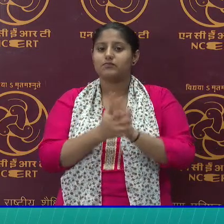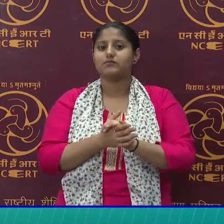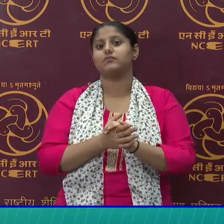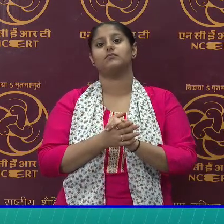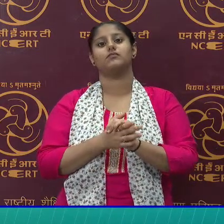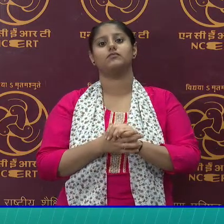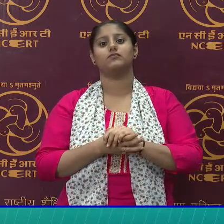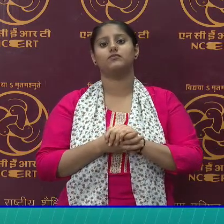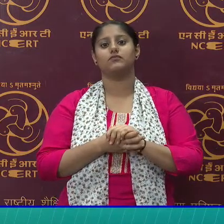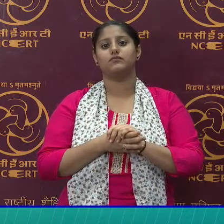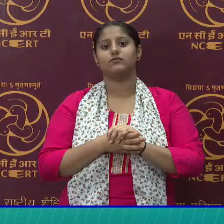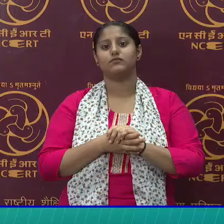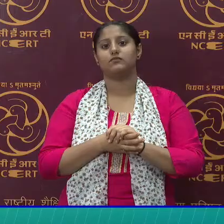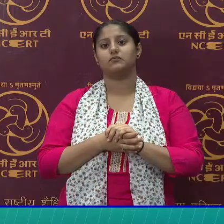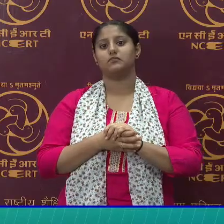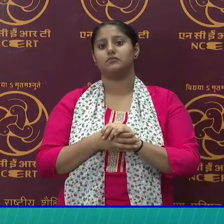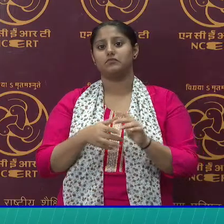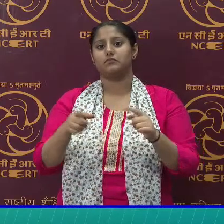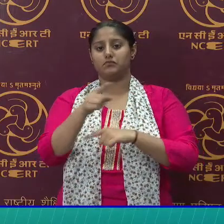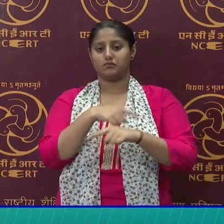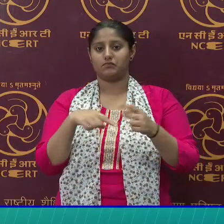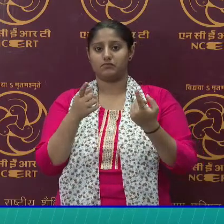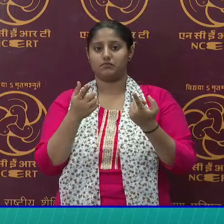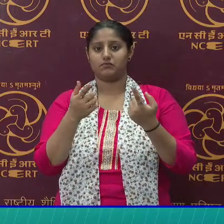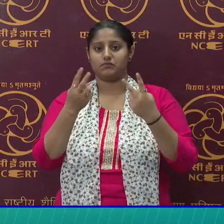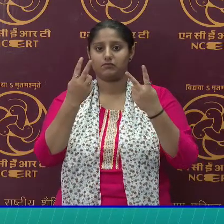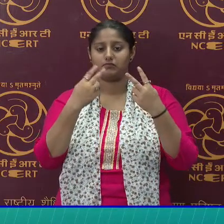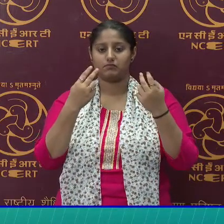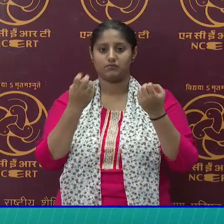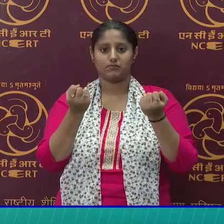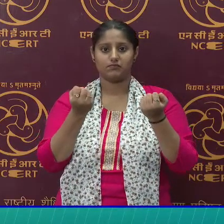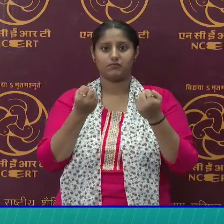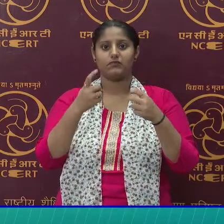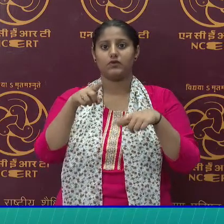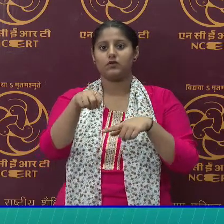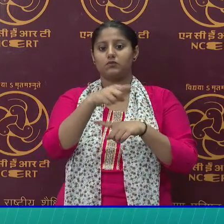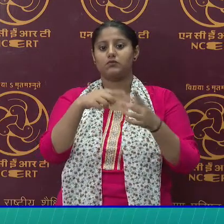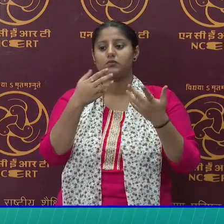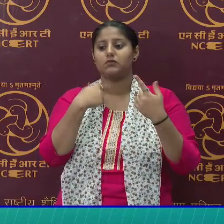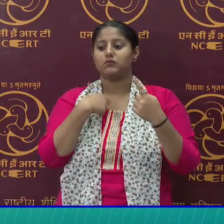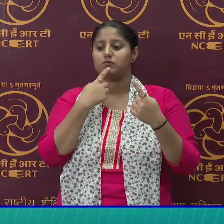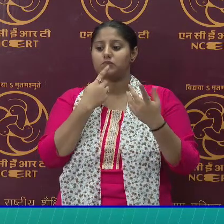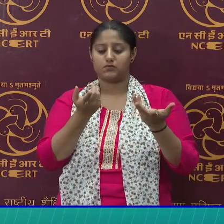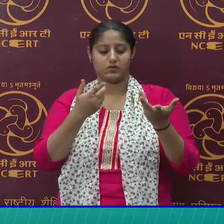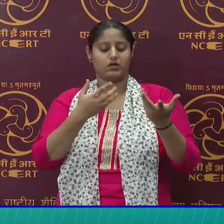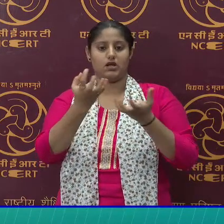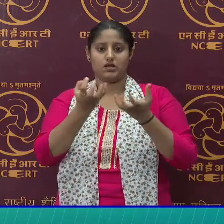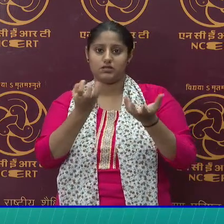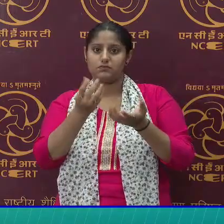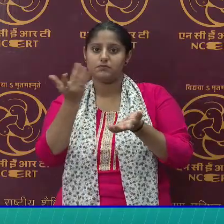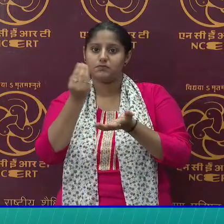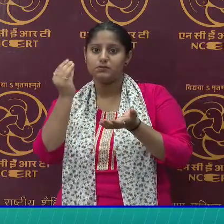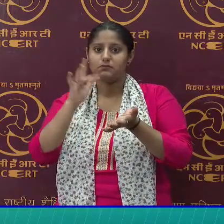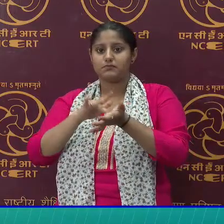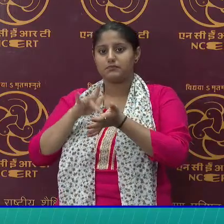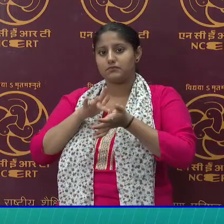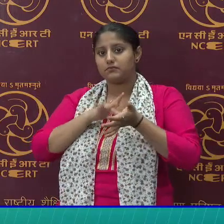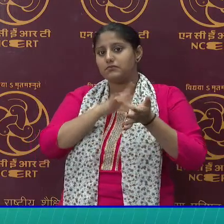the illustrations that go well with the poem. You can see the Varli illustrations here, the